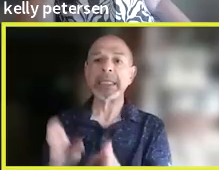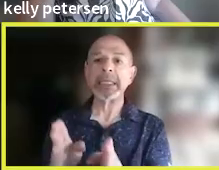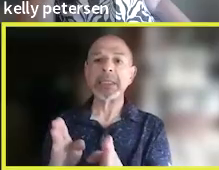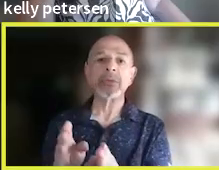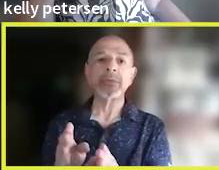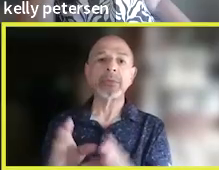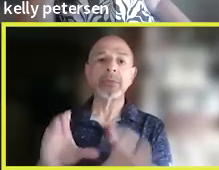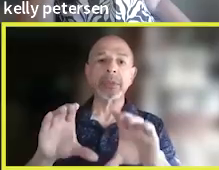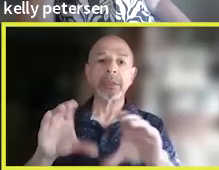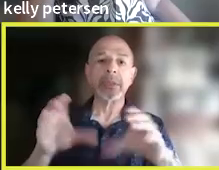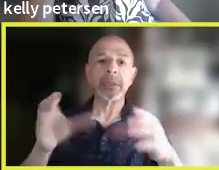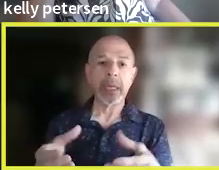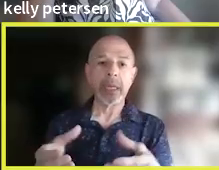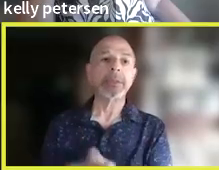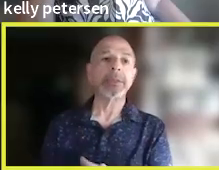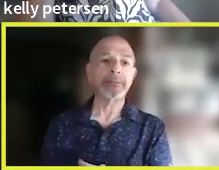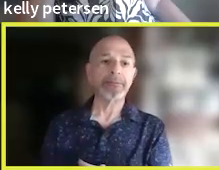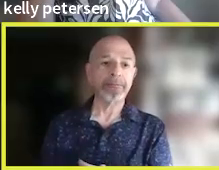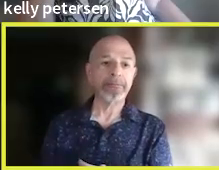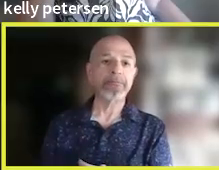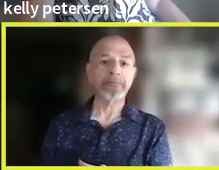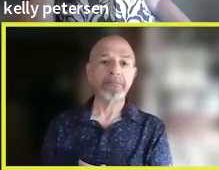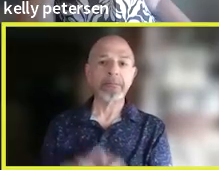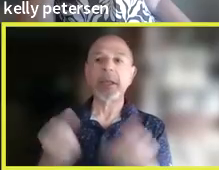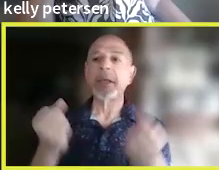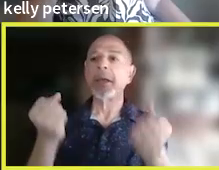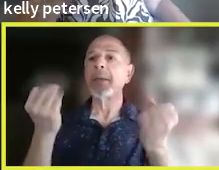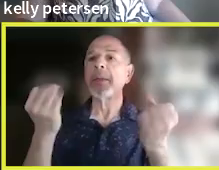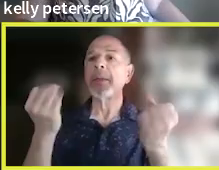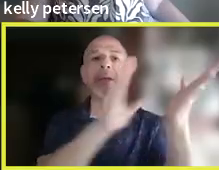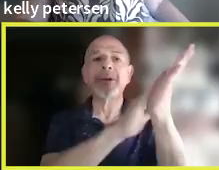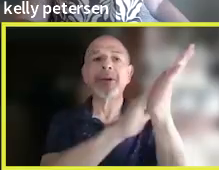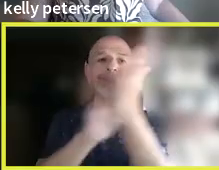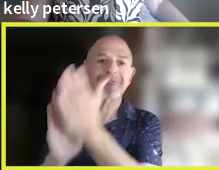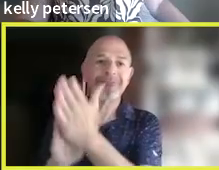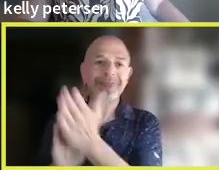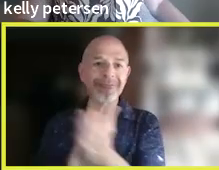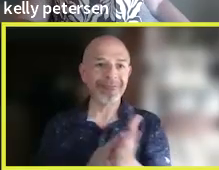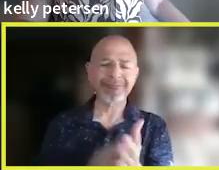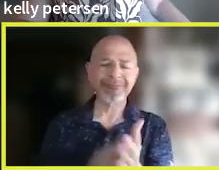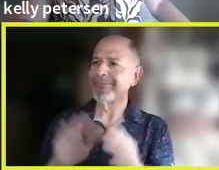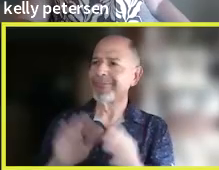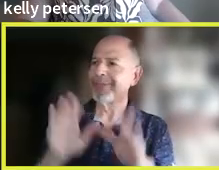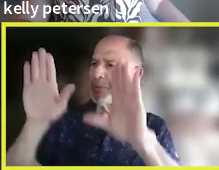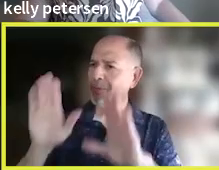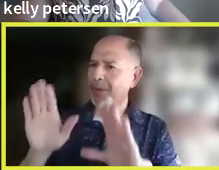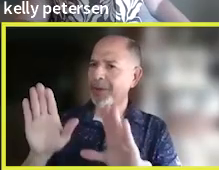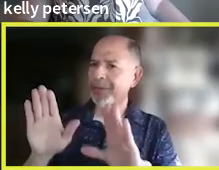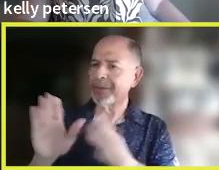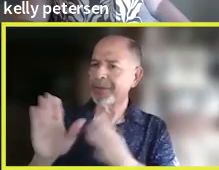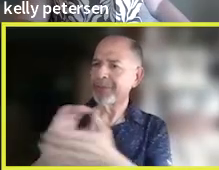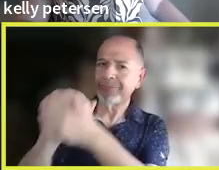athlete representative for Perspectives. That's Yeah, good awesome, luck. Matt. Yeah, Best of luck. congratulations. That's